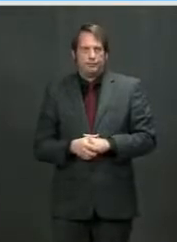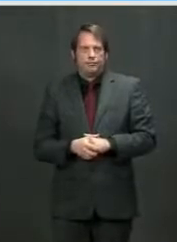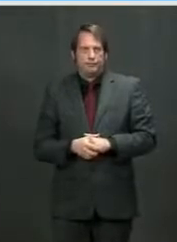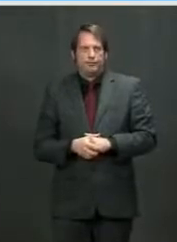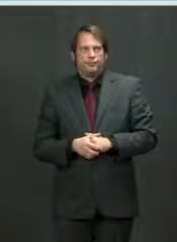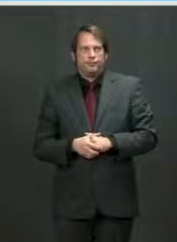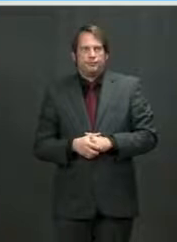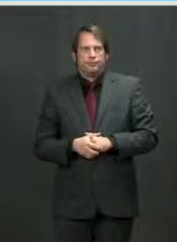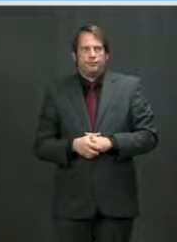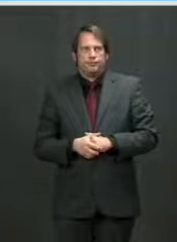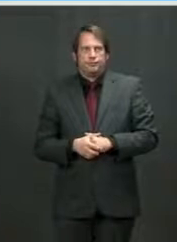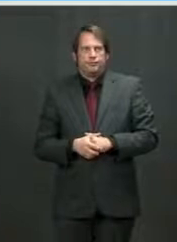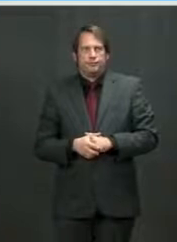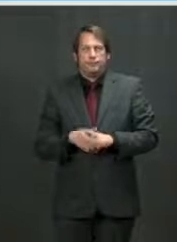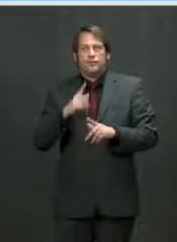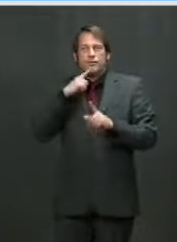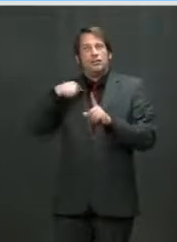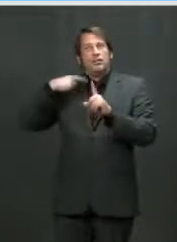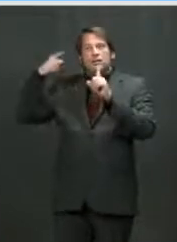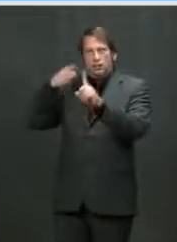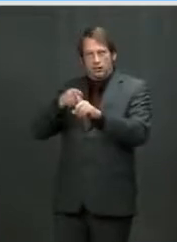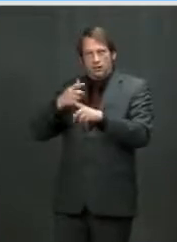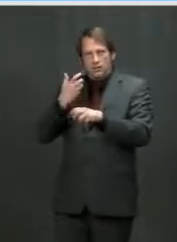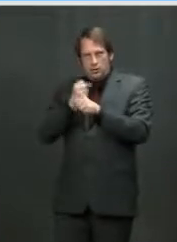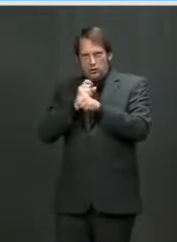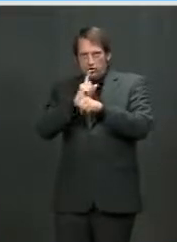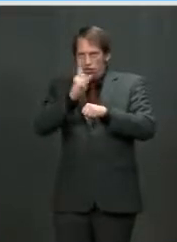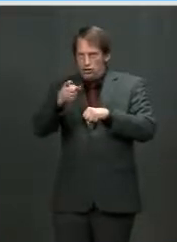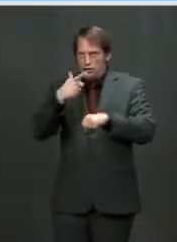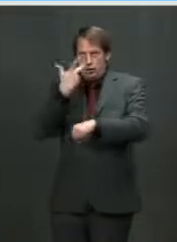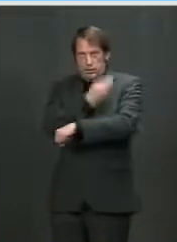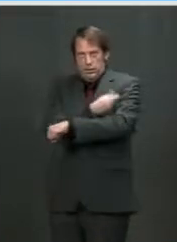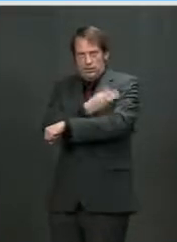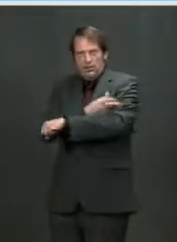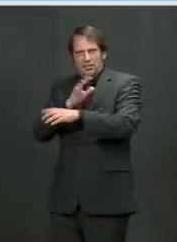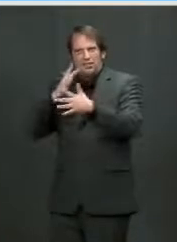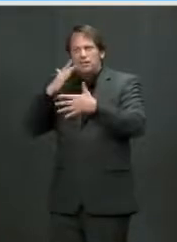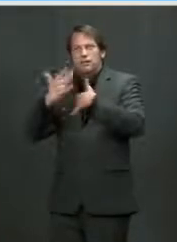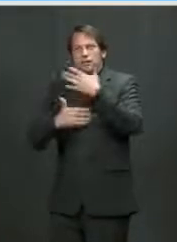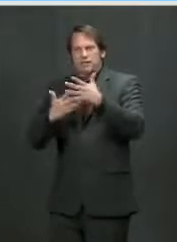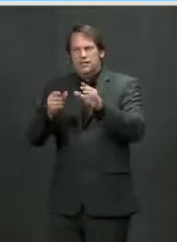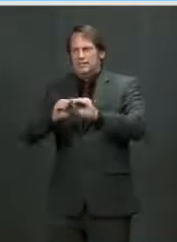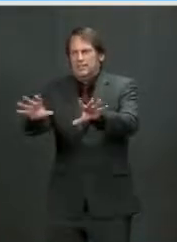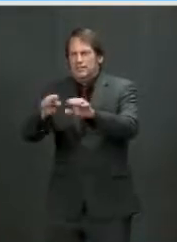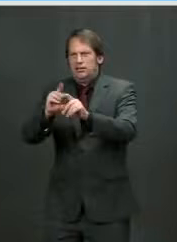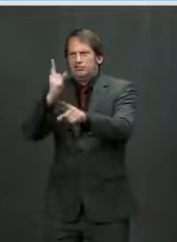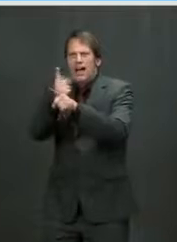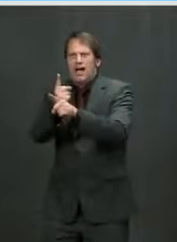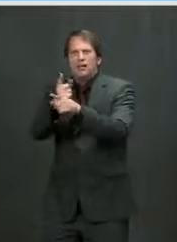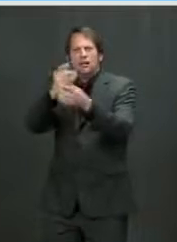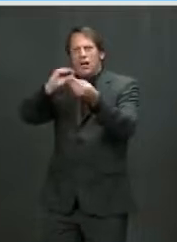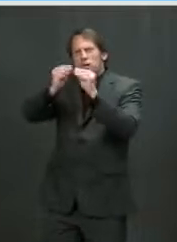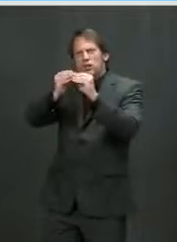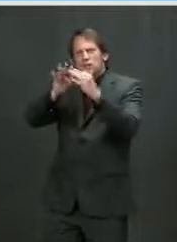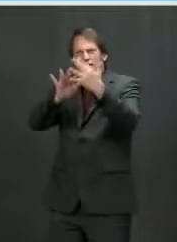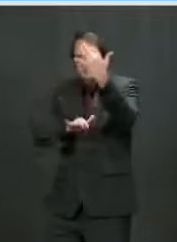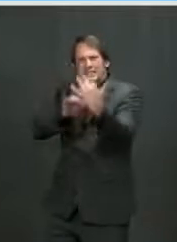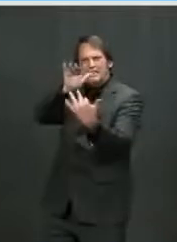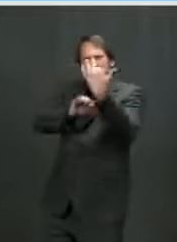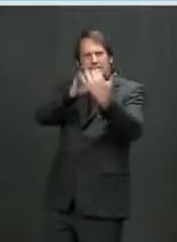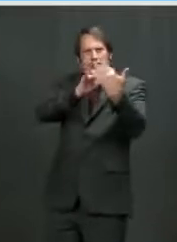vaccine distribution so we get the things we want: efficiency, health equity, and the other goals that we have.